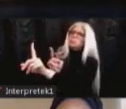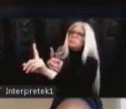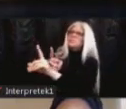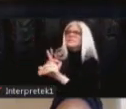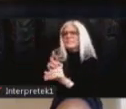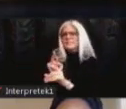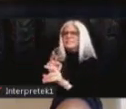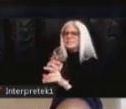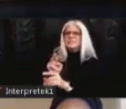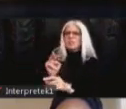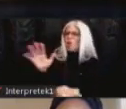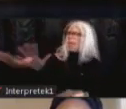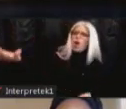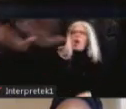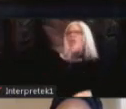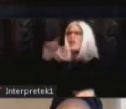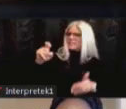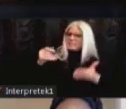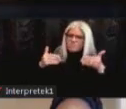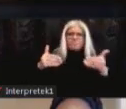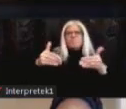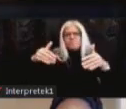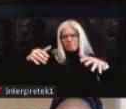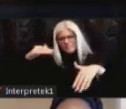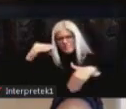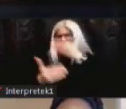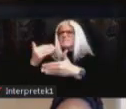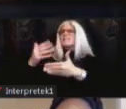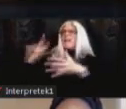need to get with the mayor to get his approval and